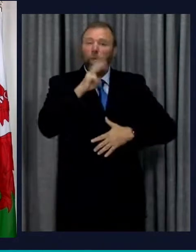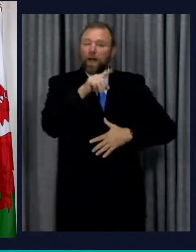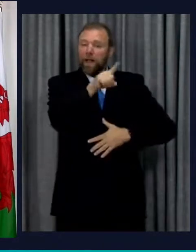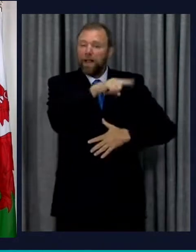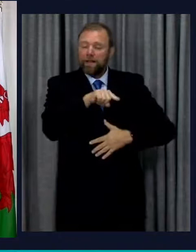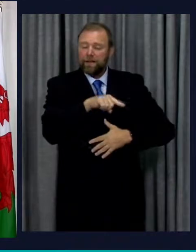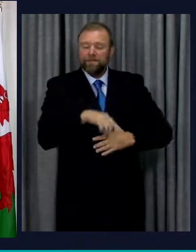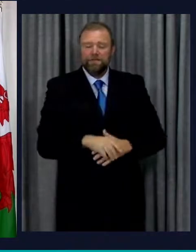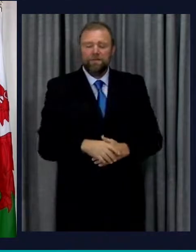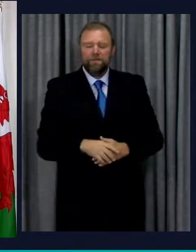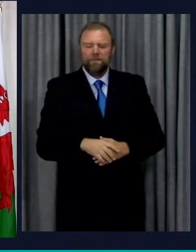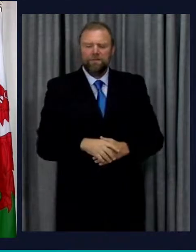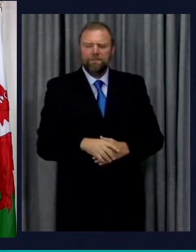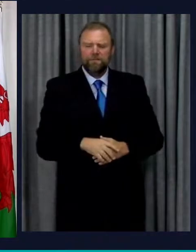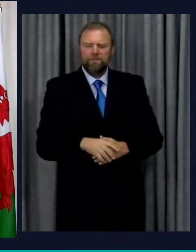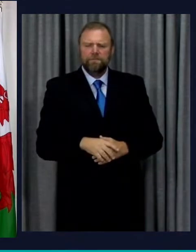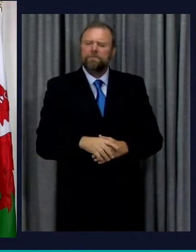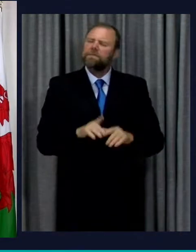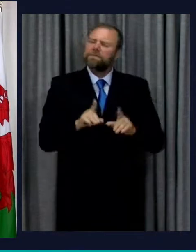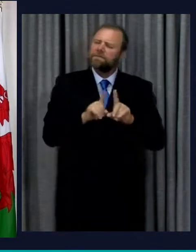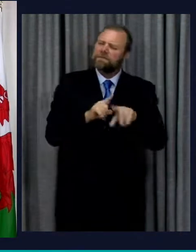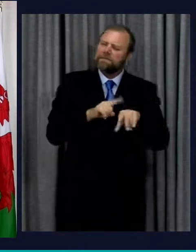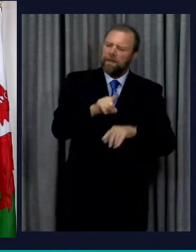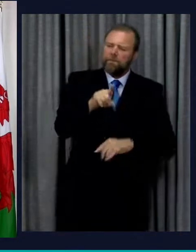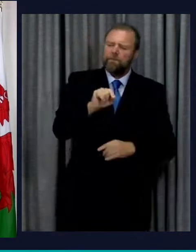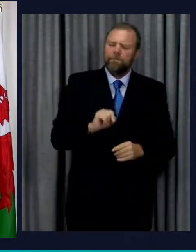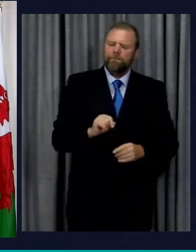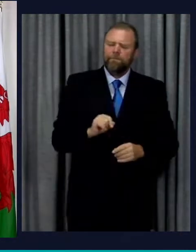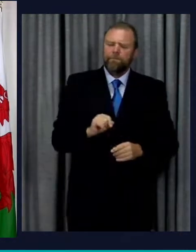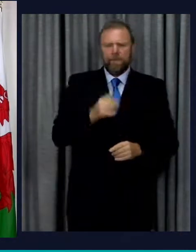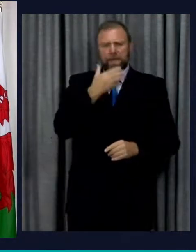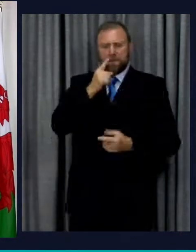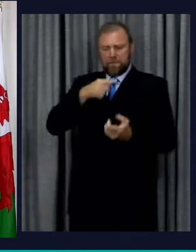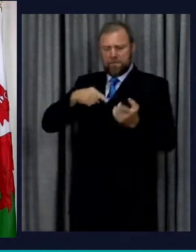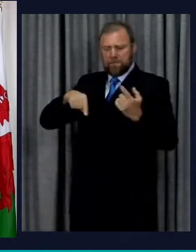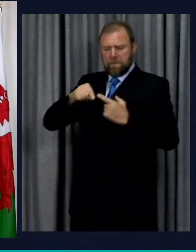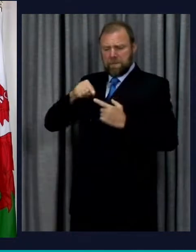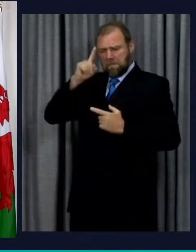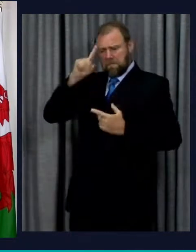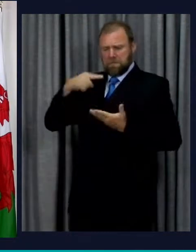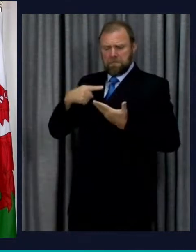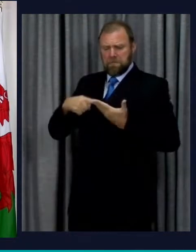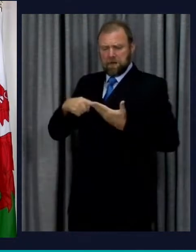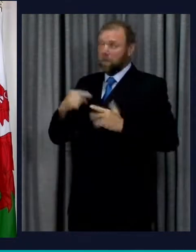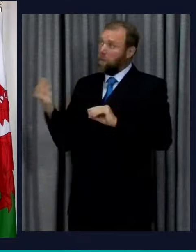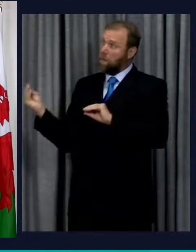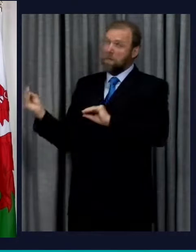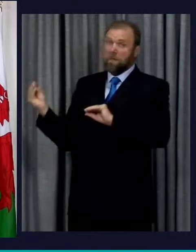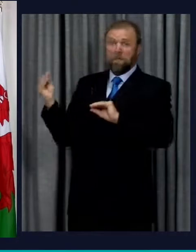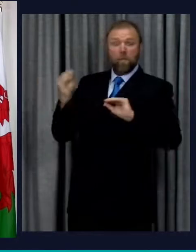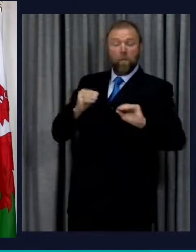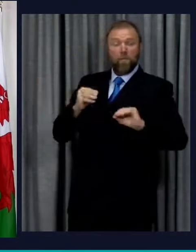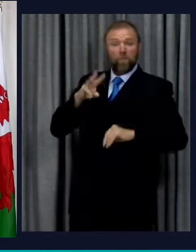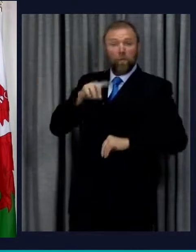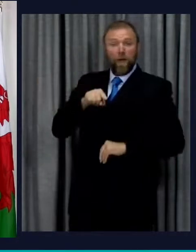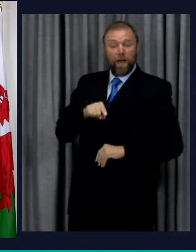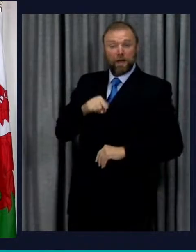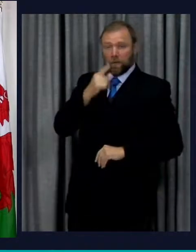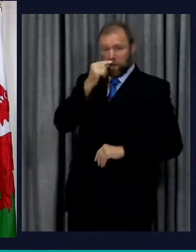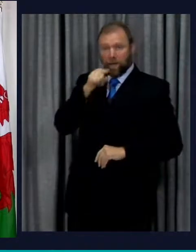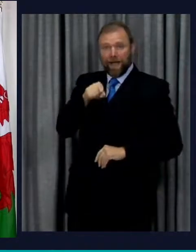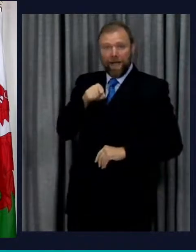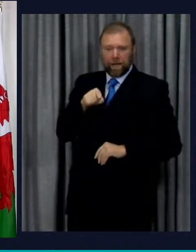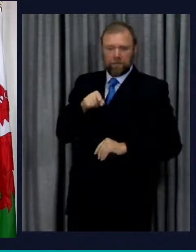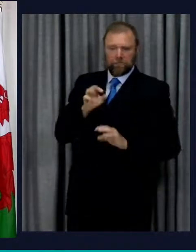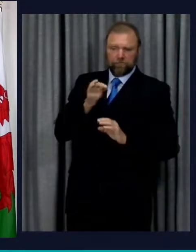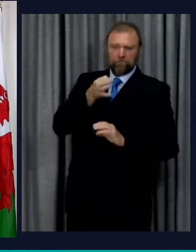same time, if more people positively choose to come to work in Wales, we can address the risks that come with the decline